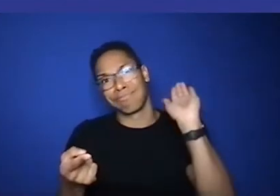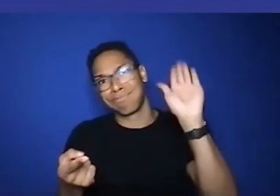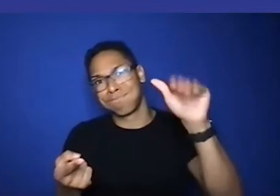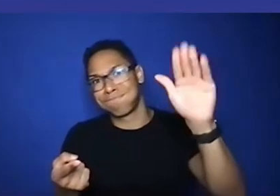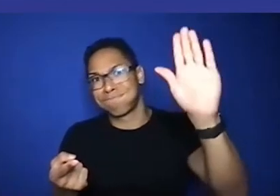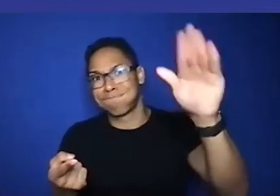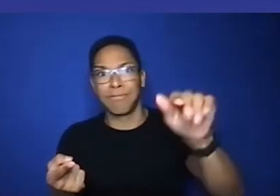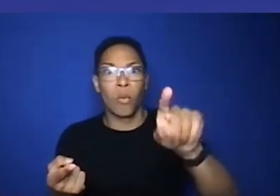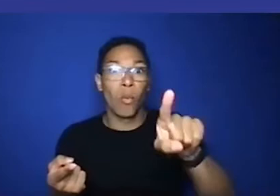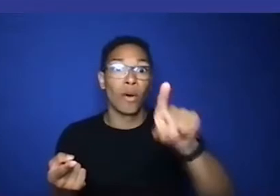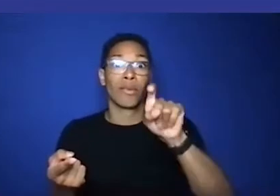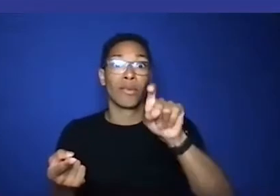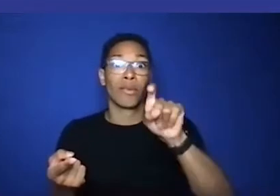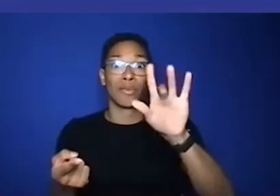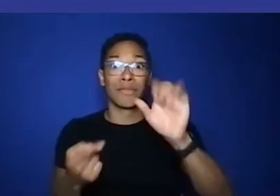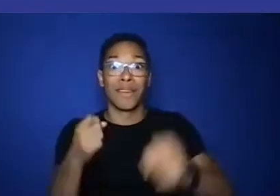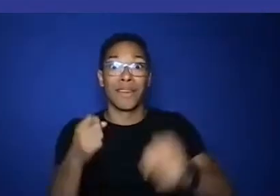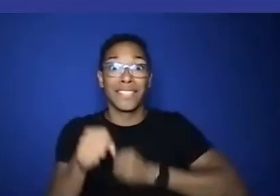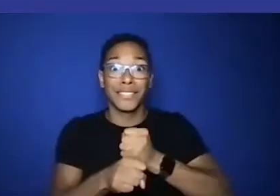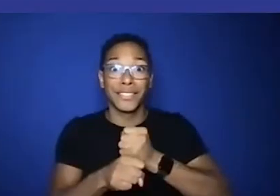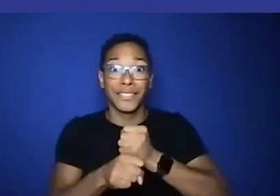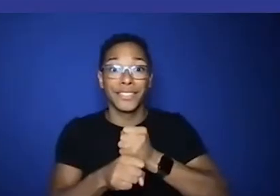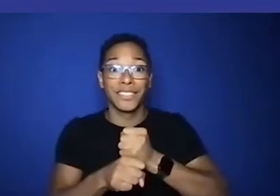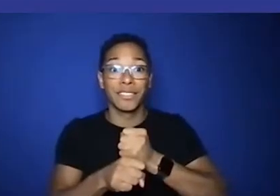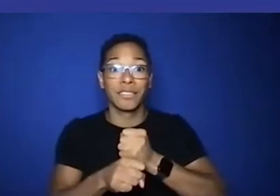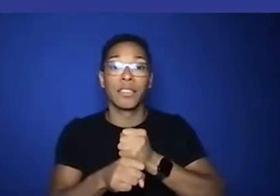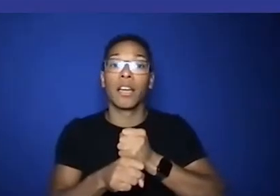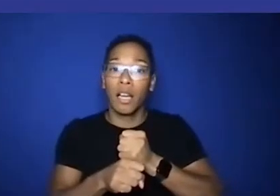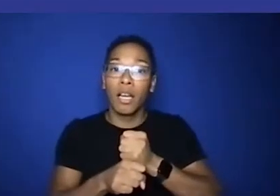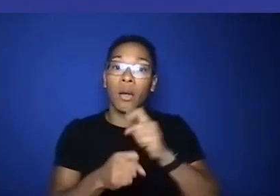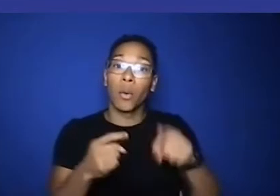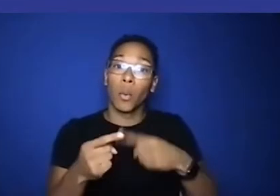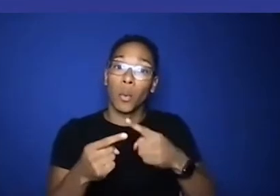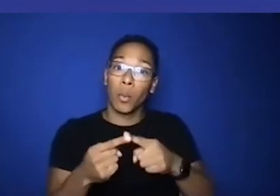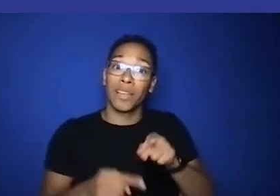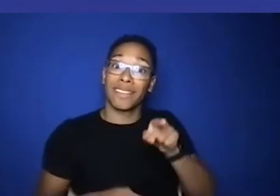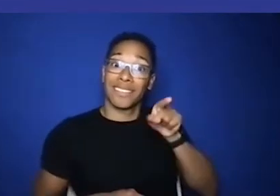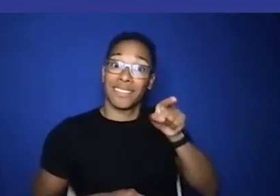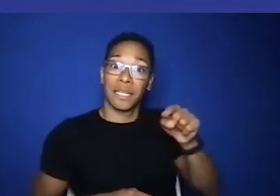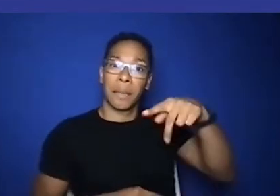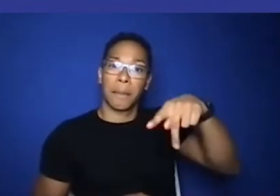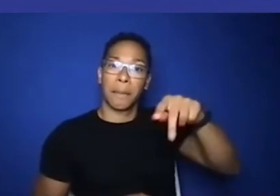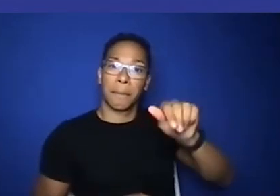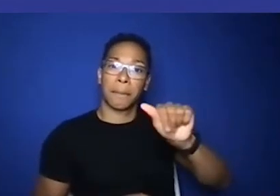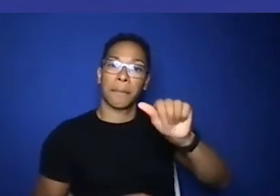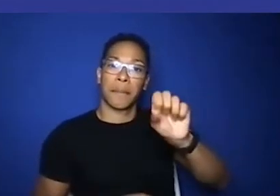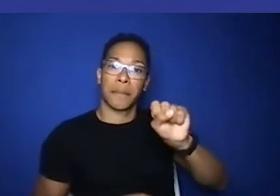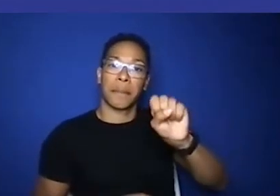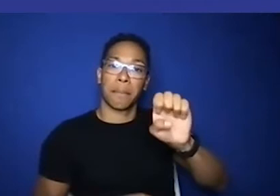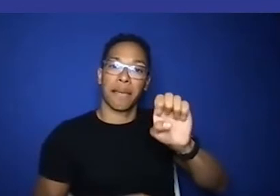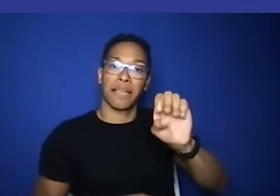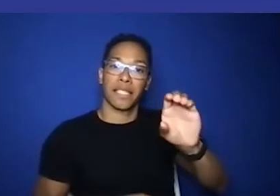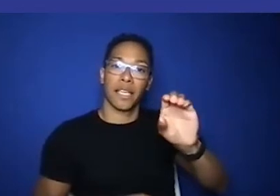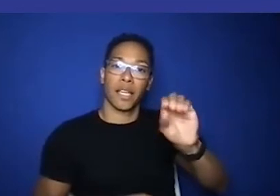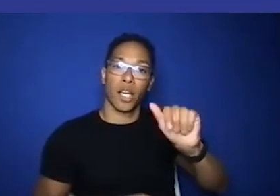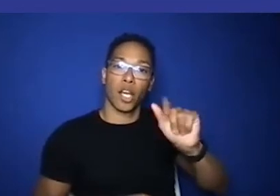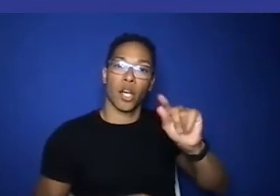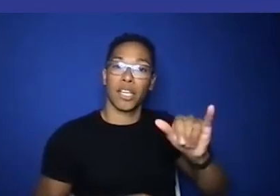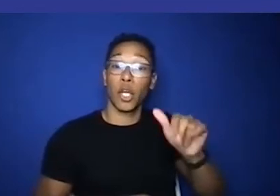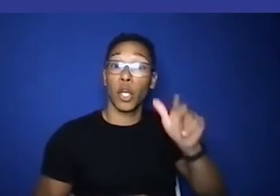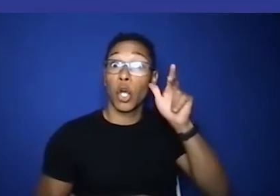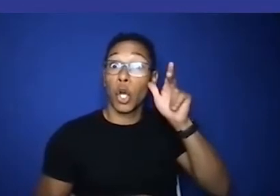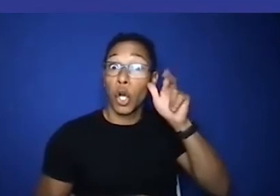years. But when Passamaquoddy heard their ancestors, it was like they were